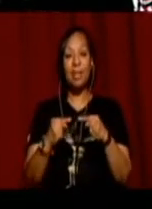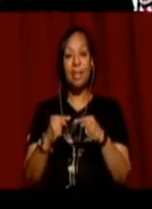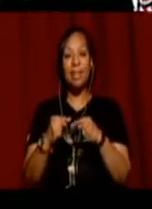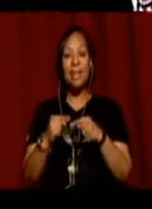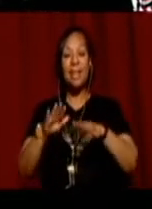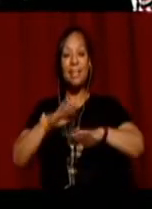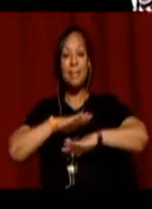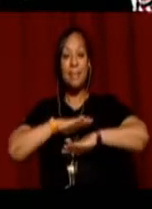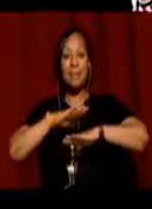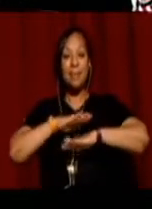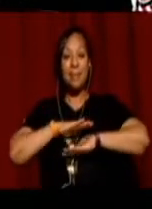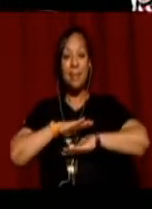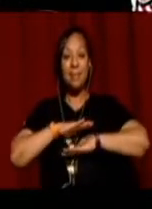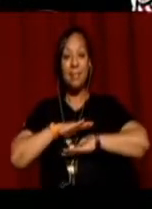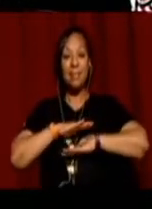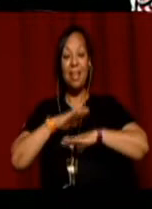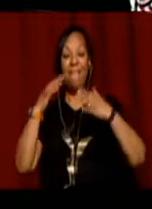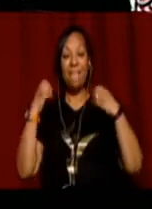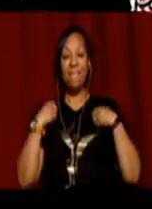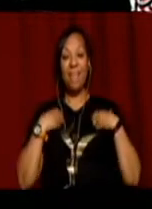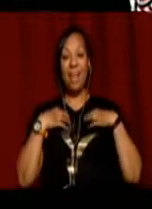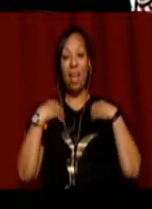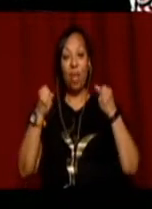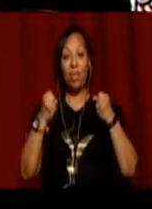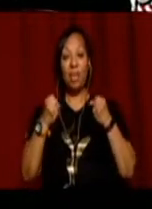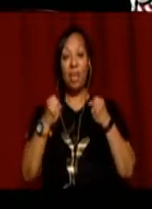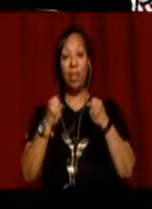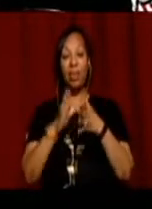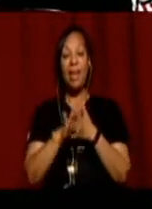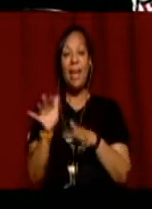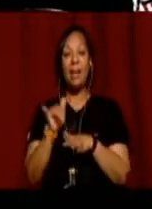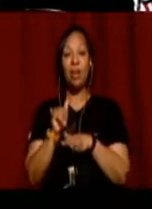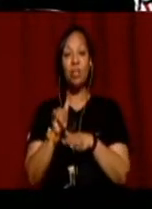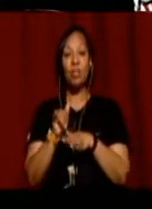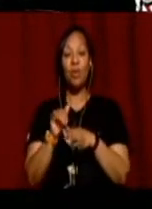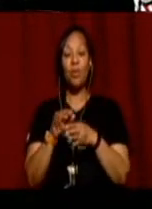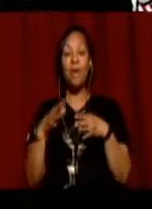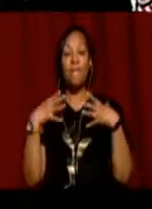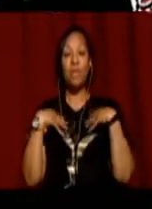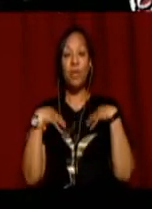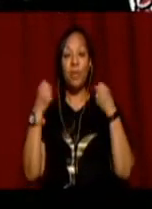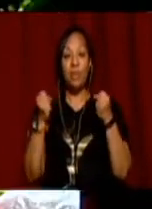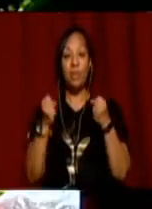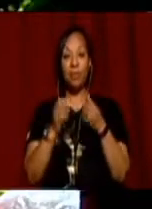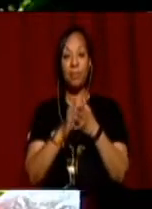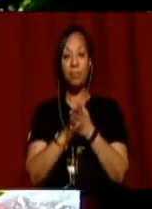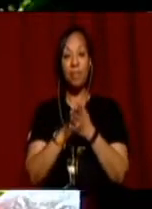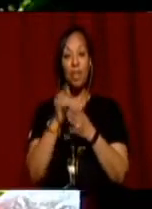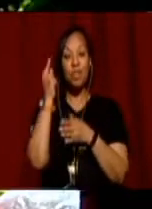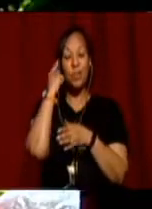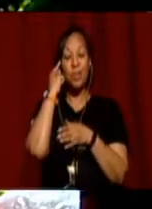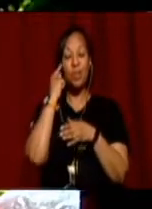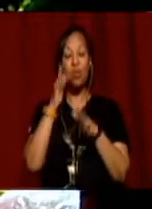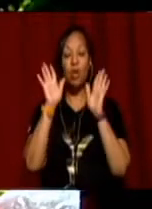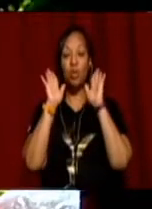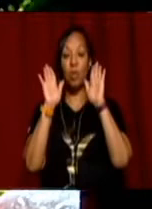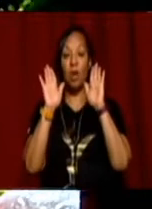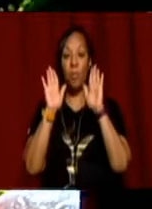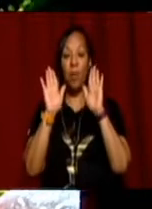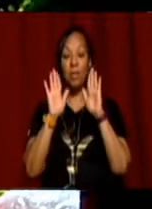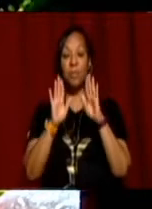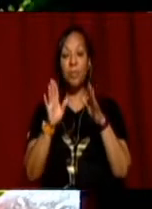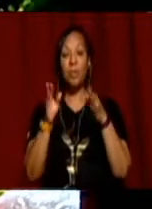meet the need for health care at the same time that we're looking toward recovery. Well, we think that you have been doing a remarkable